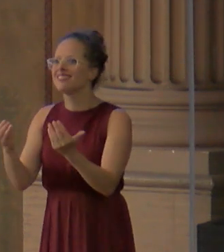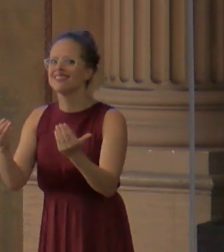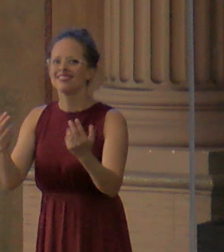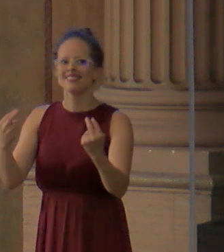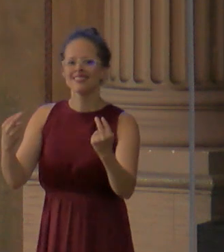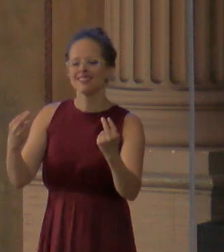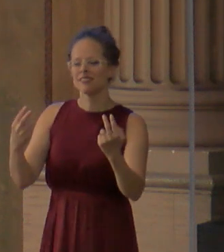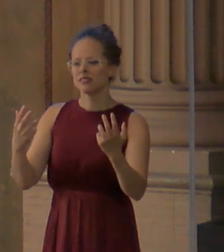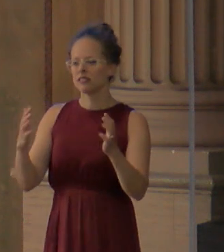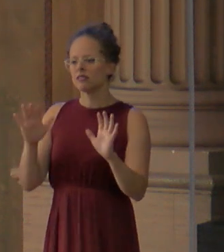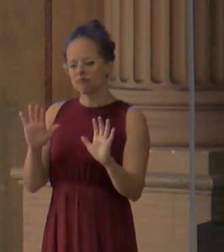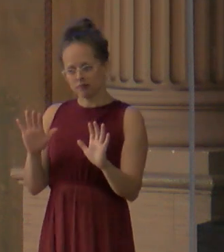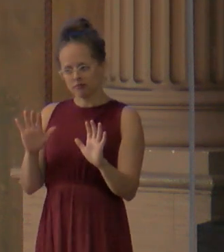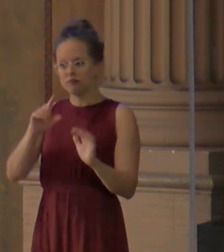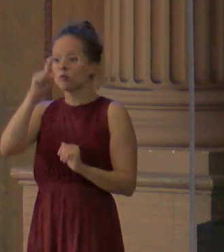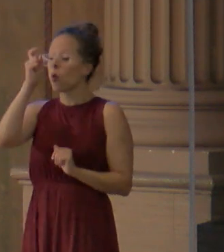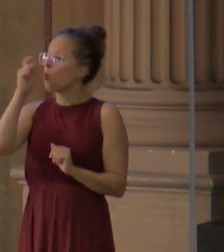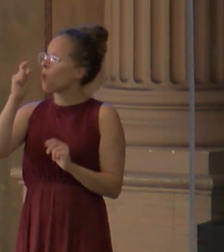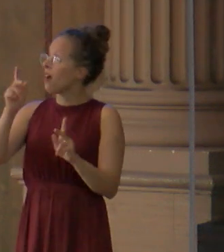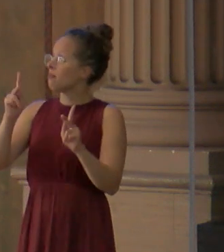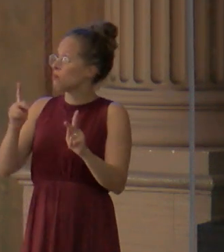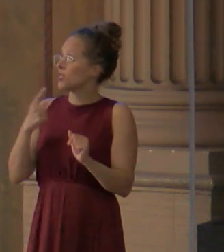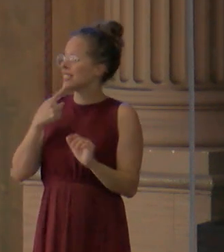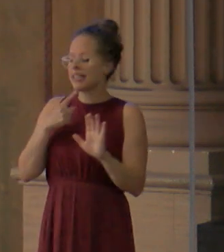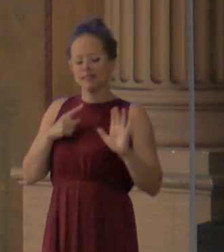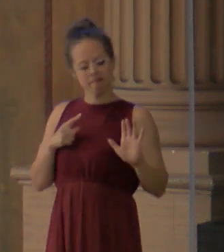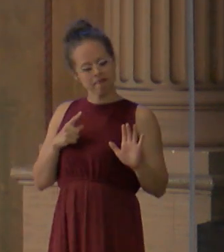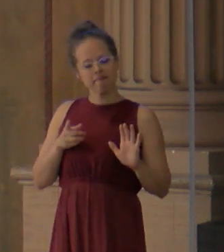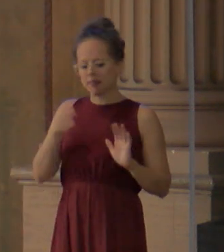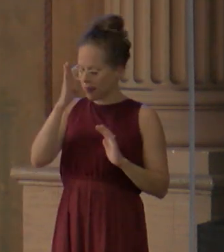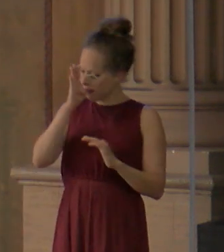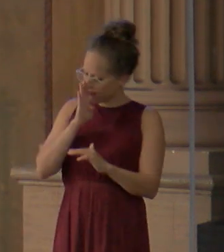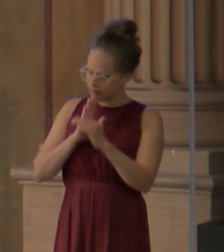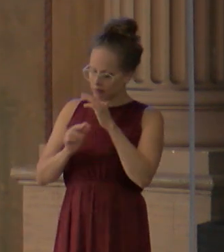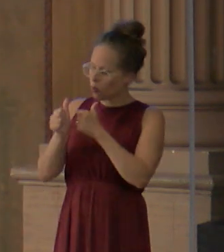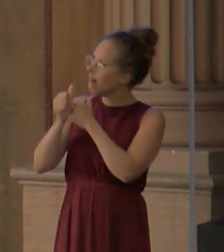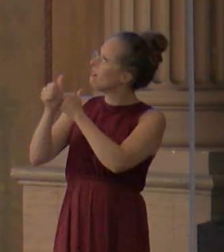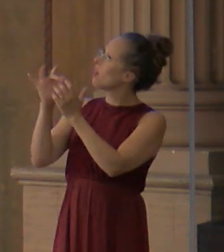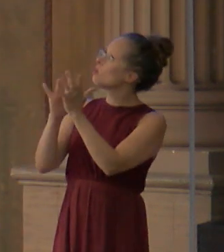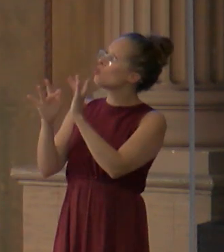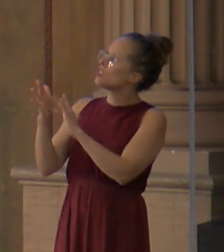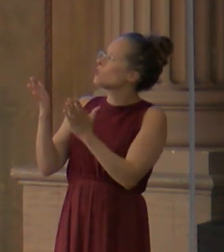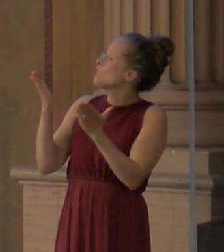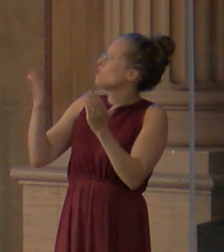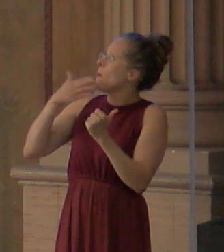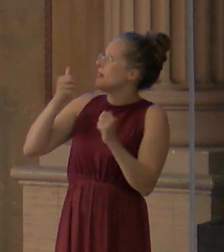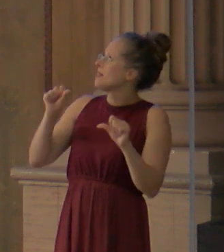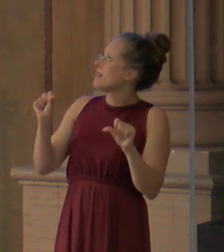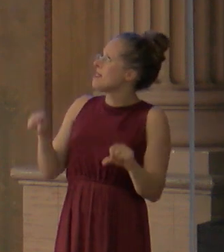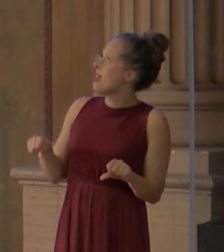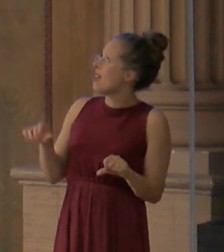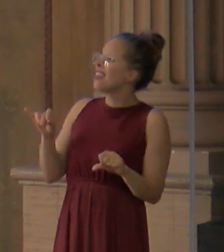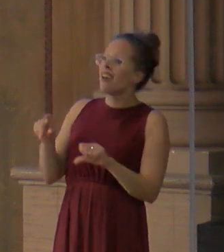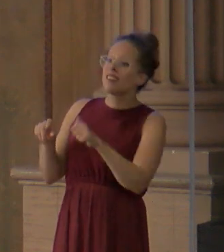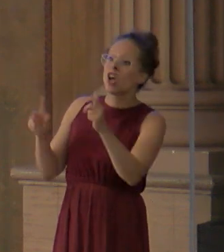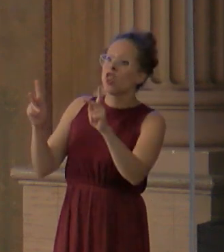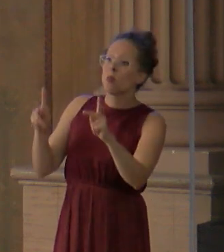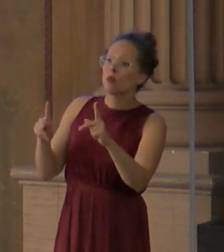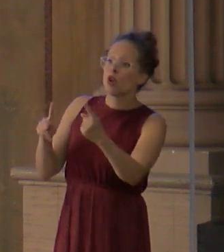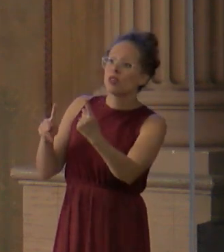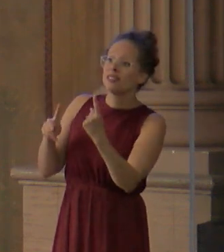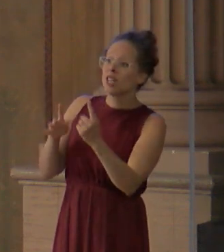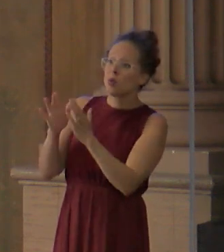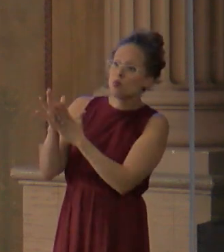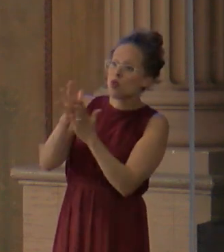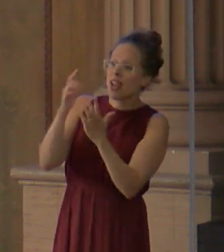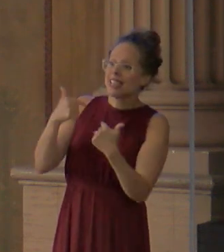And so the wise says, you know what, I'm just going to follow Jesus. I'm going to serve him to the best of my ability and allow others to praise me if they decide to. And if they don't, I'm okay with